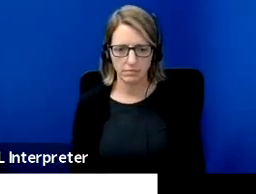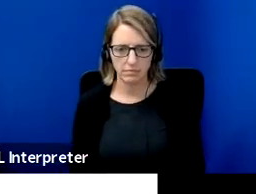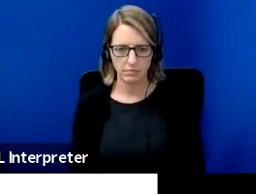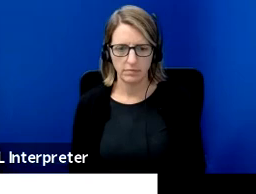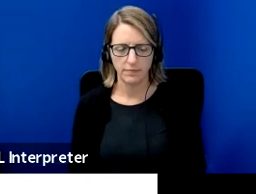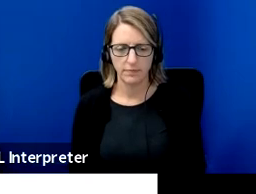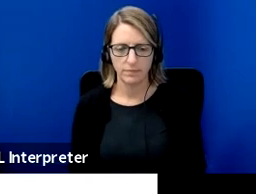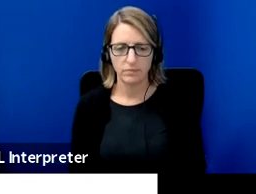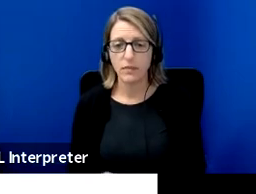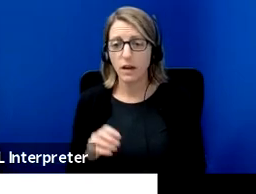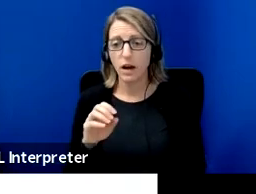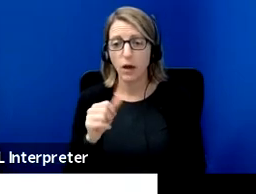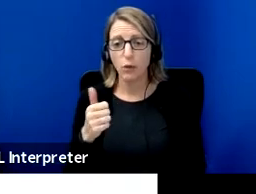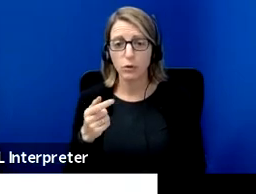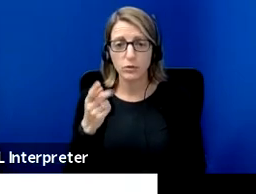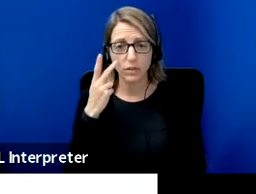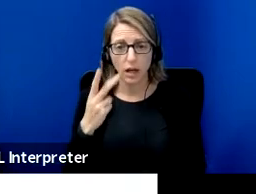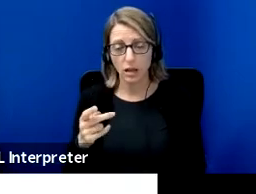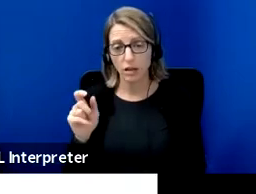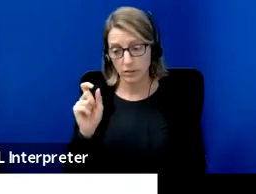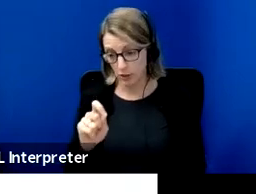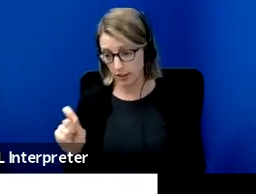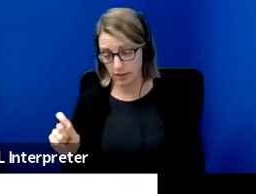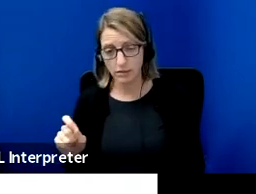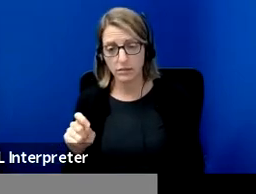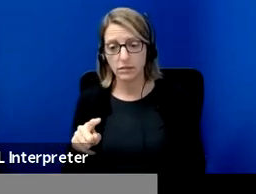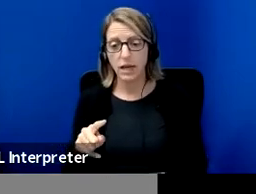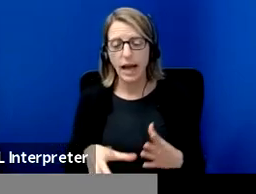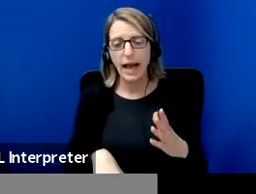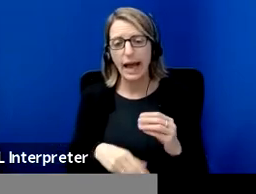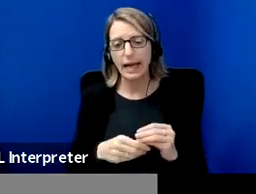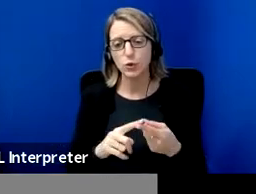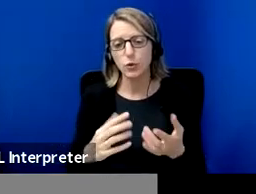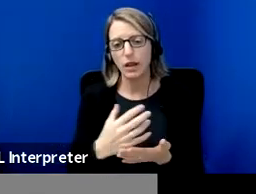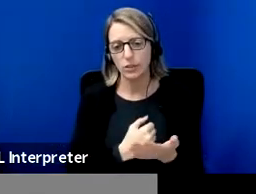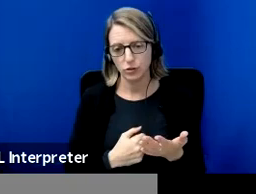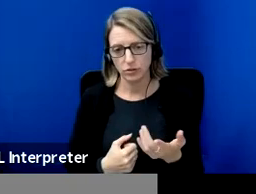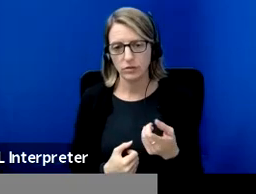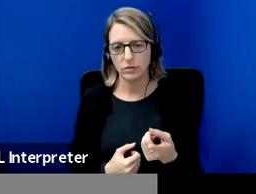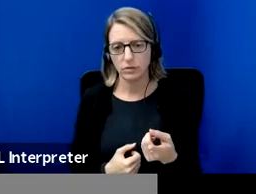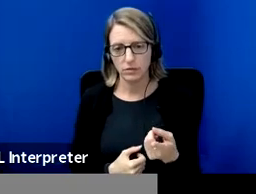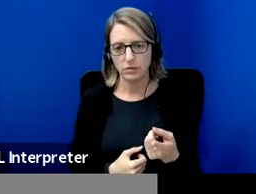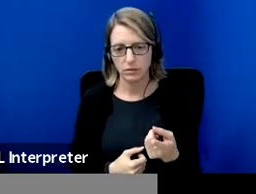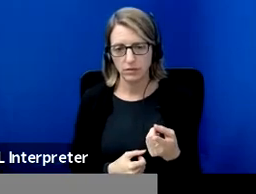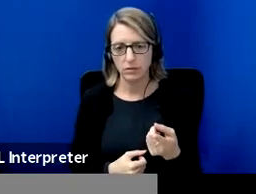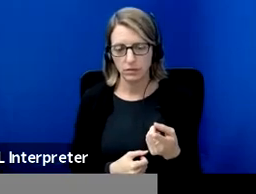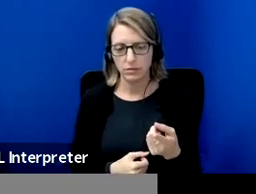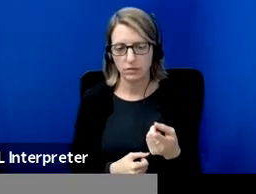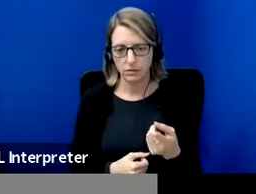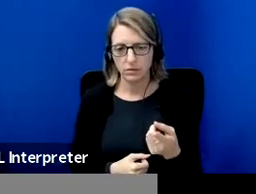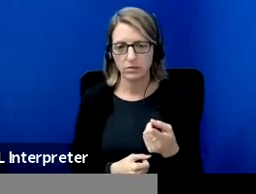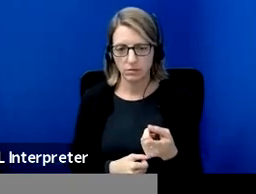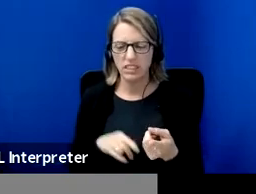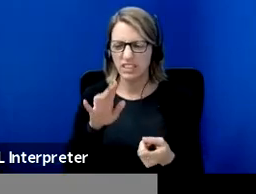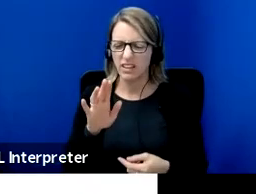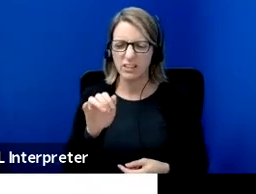The other thing you saw in the 3 dots were add to collection. You can add to collection, and these are your skills, which